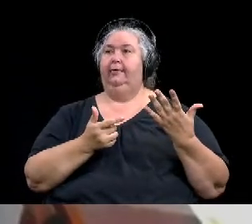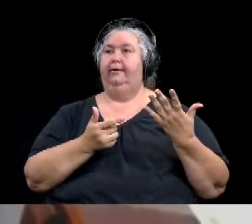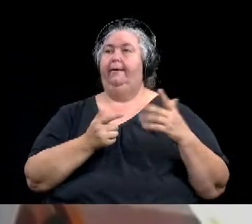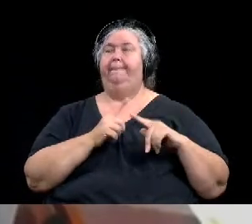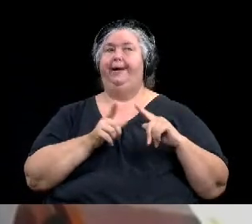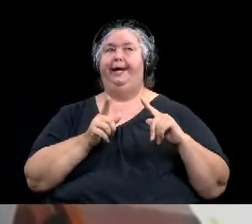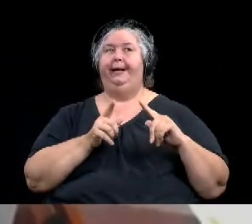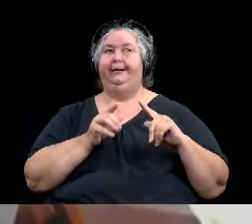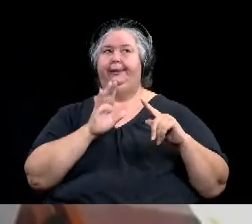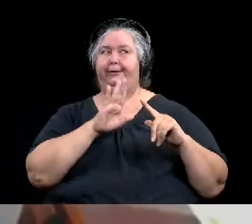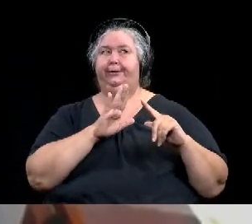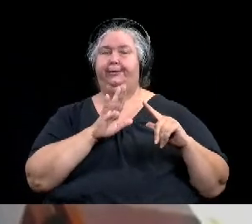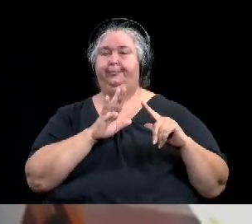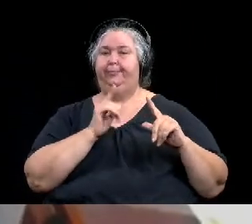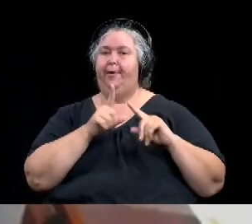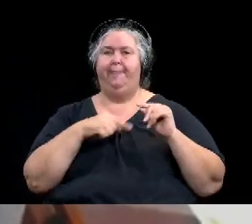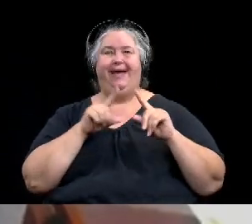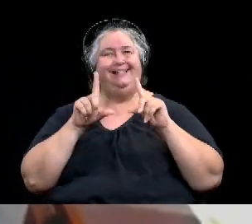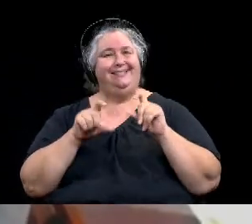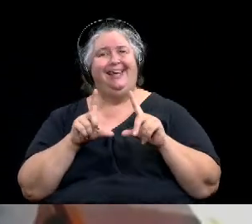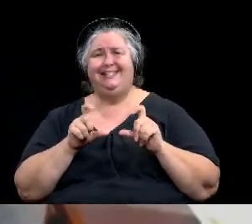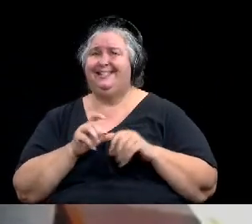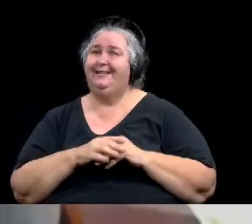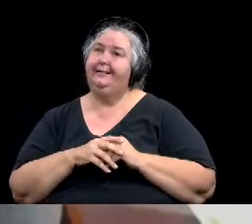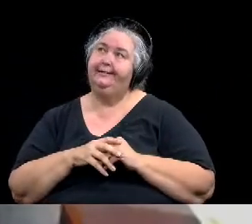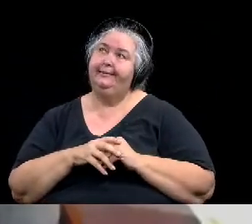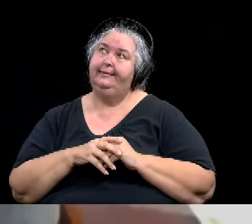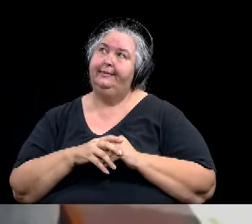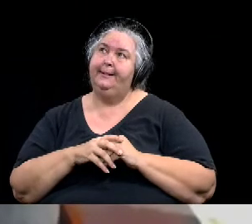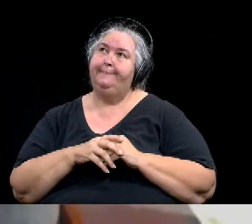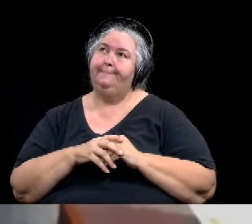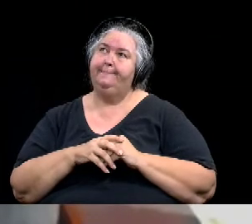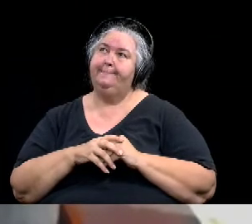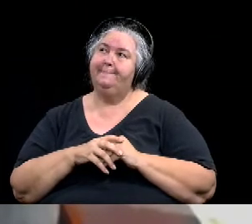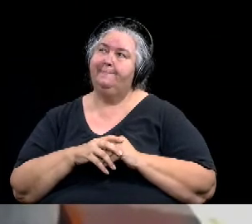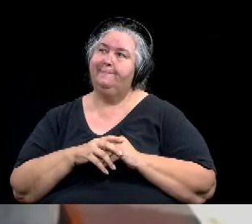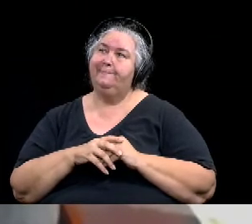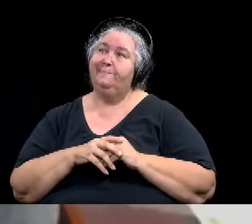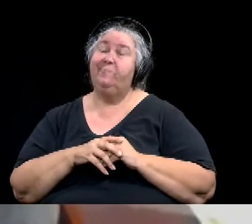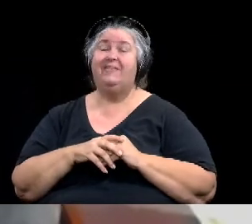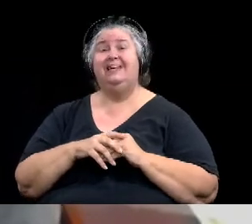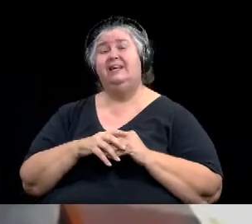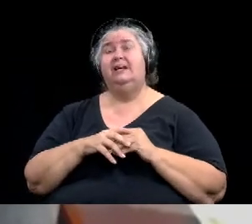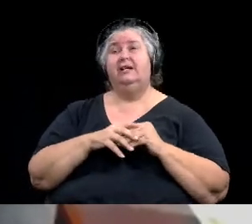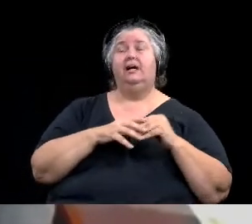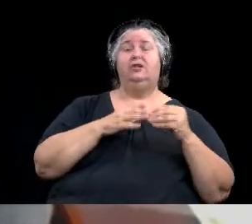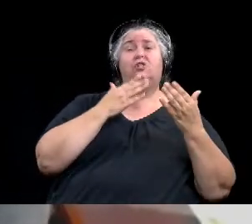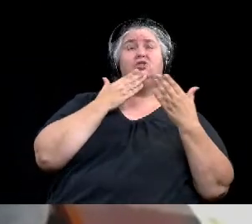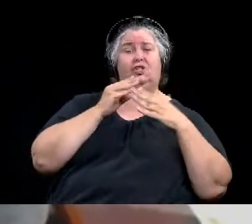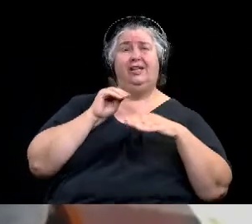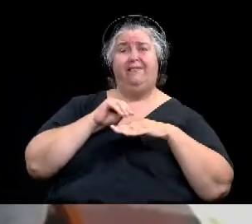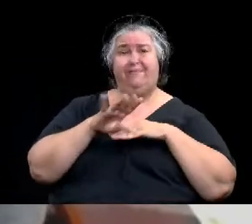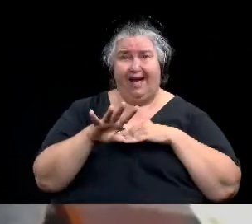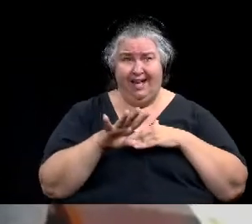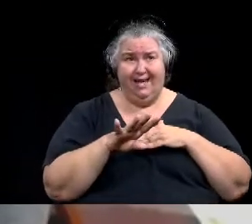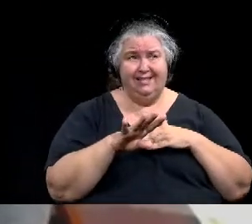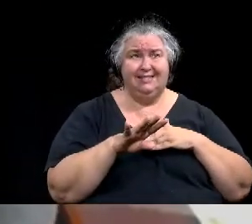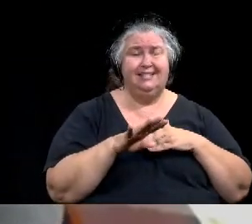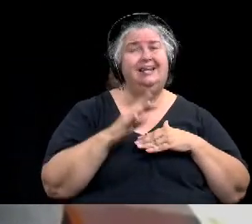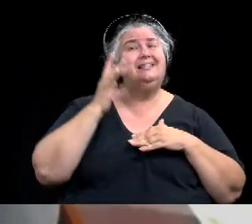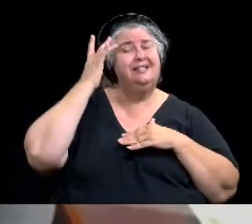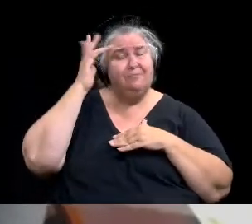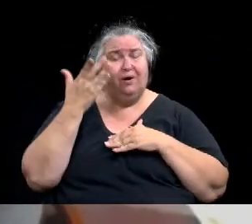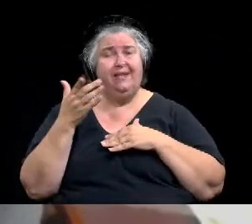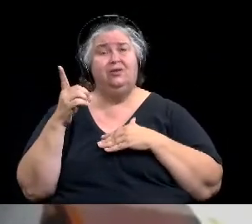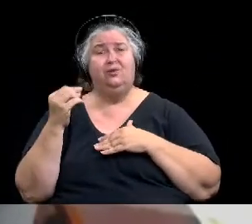point about testing, it's another area where there is good, solid advice that's a very smart thing to do.